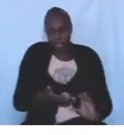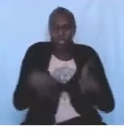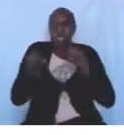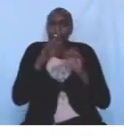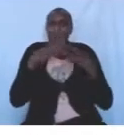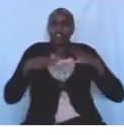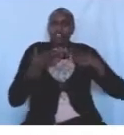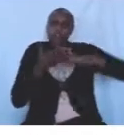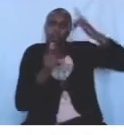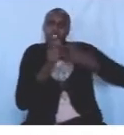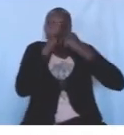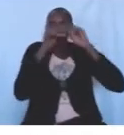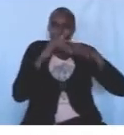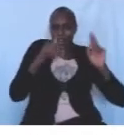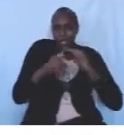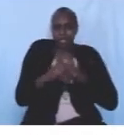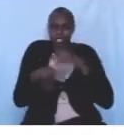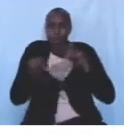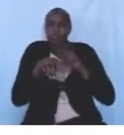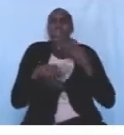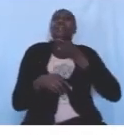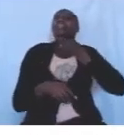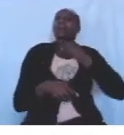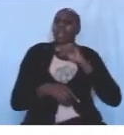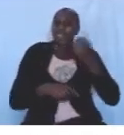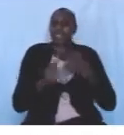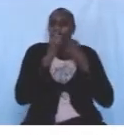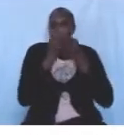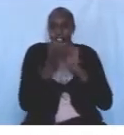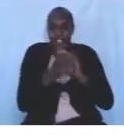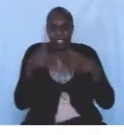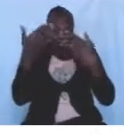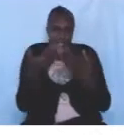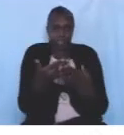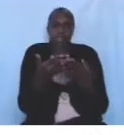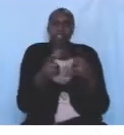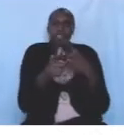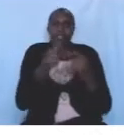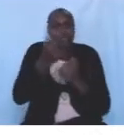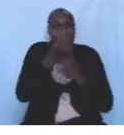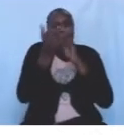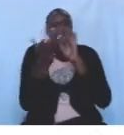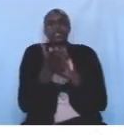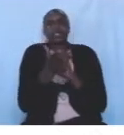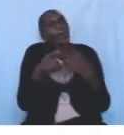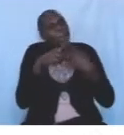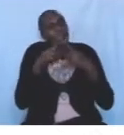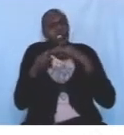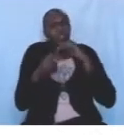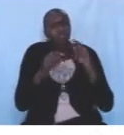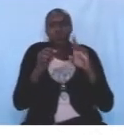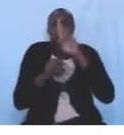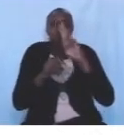somebody is more gifted than us, or we admire the gift he is given, all we can do is to support them, but not